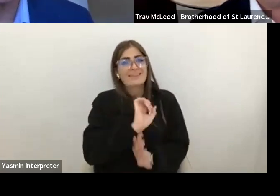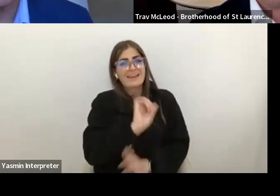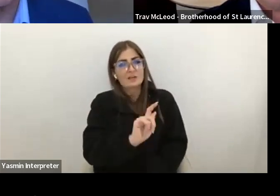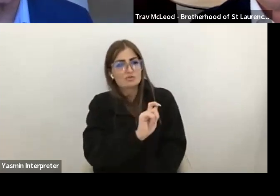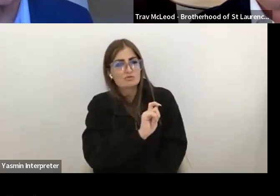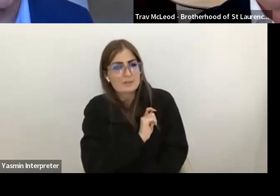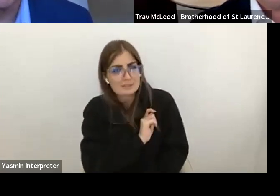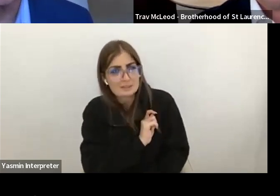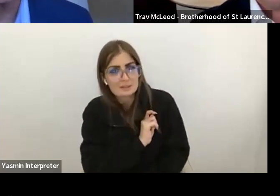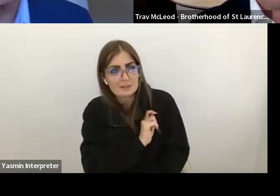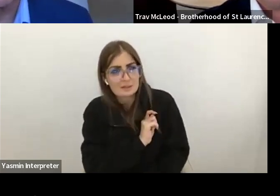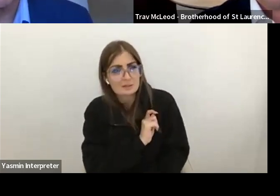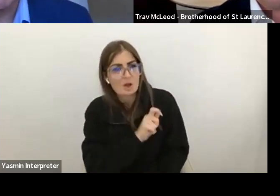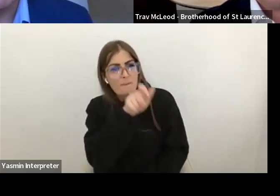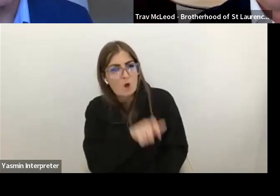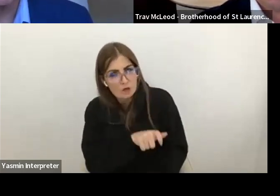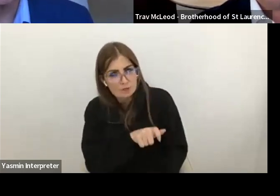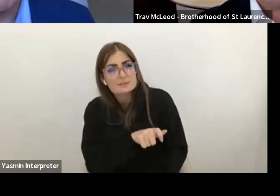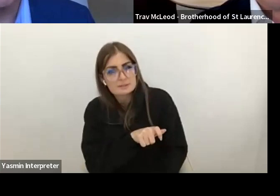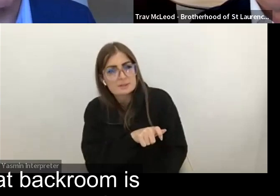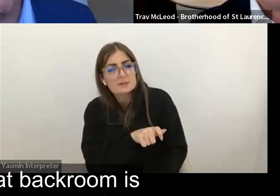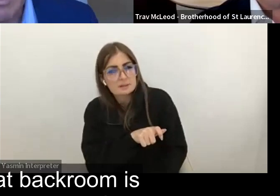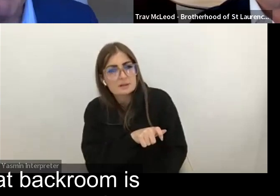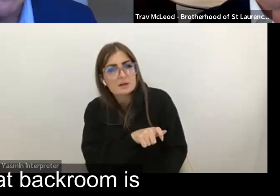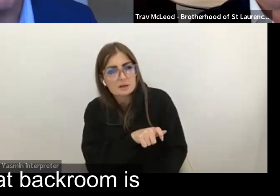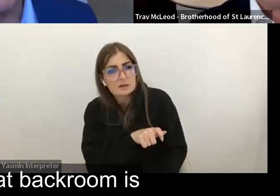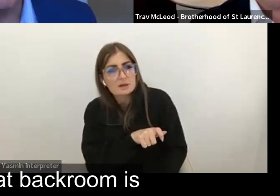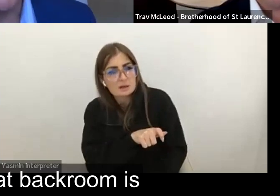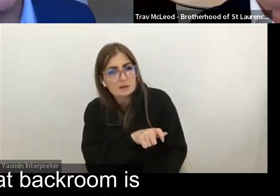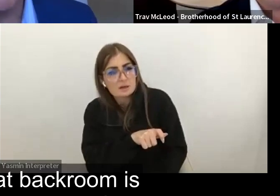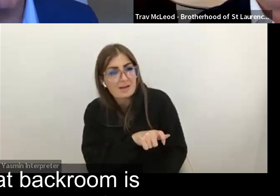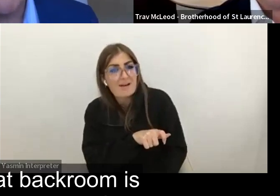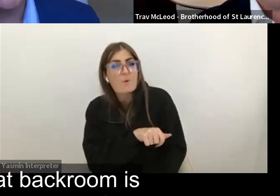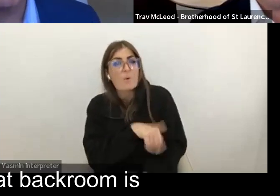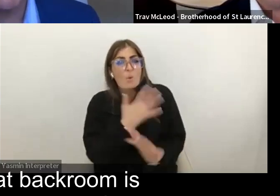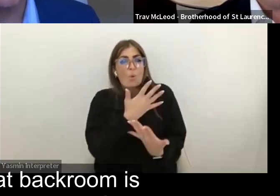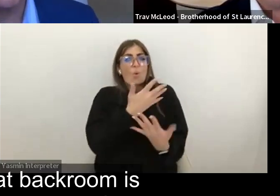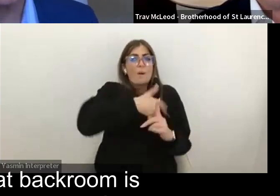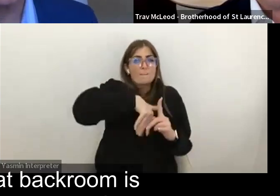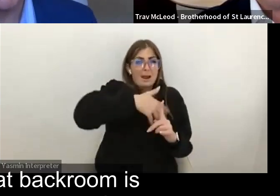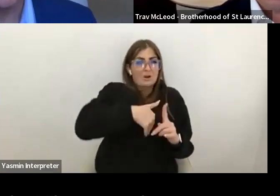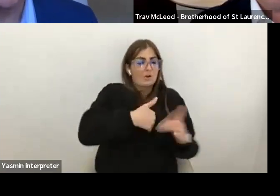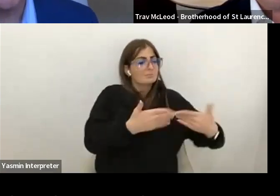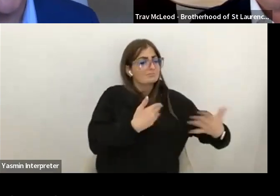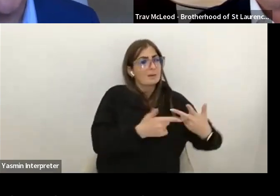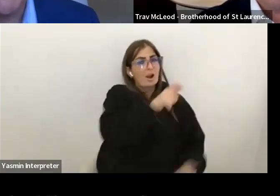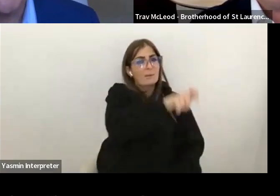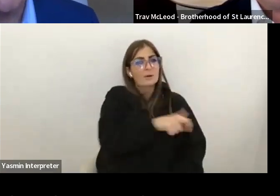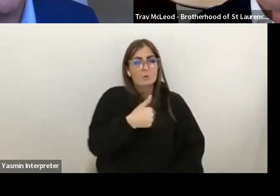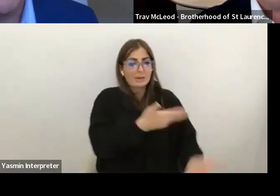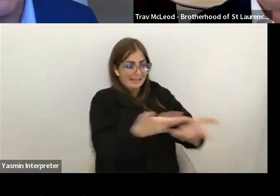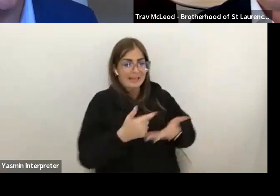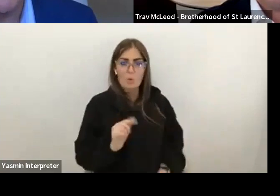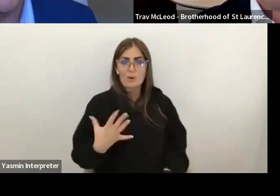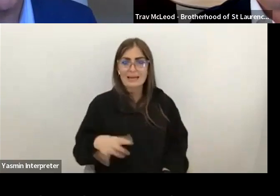trusted person, and that all that back room is dealt with by someone else. All they get is what they